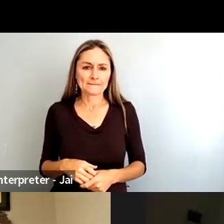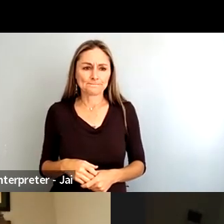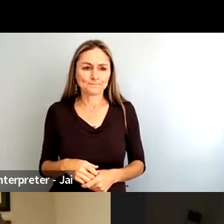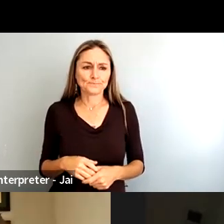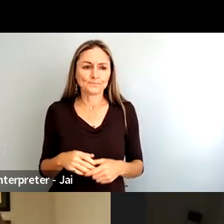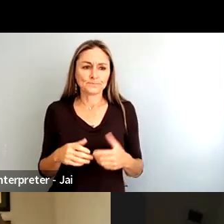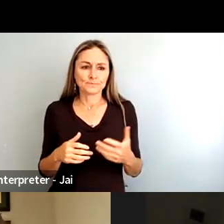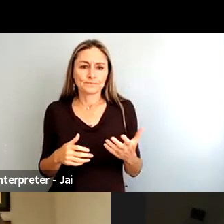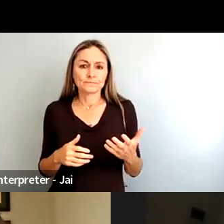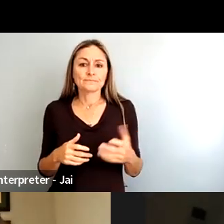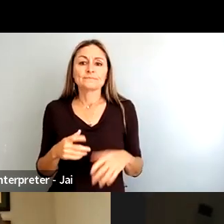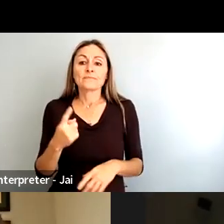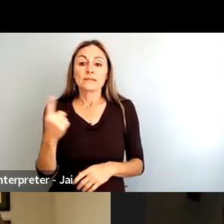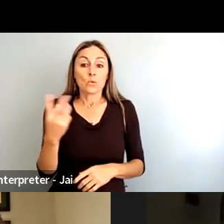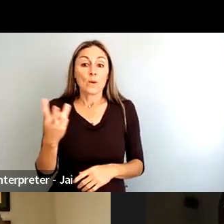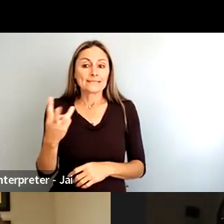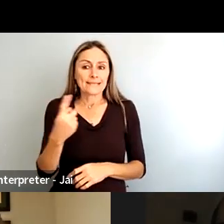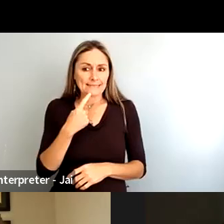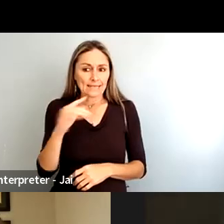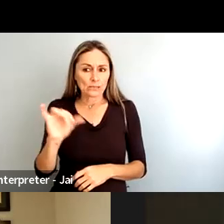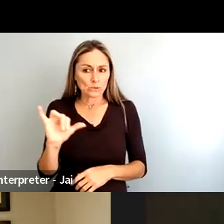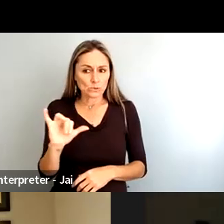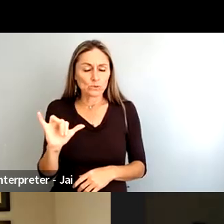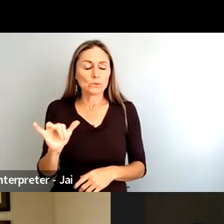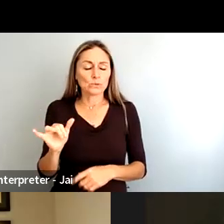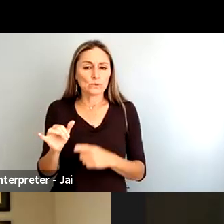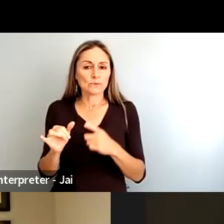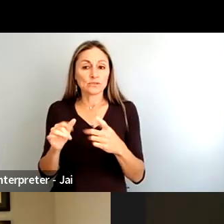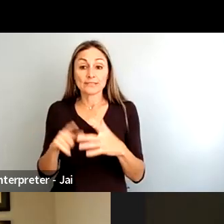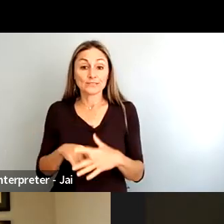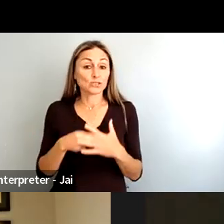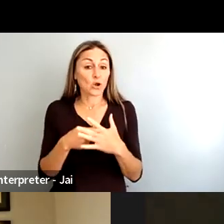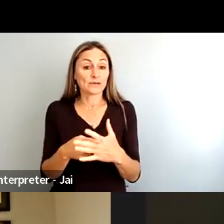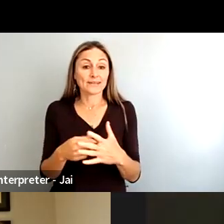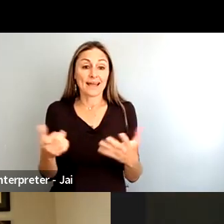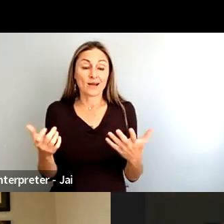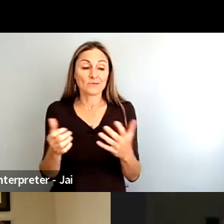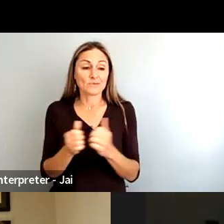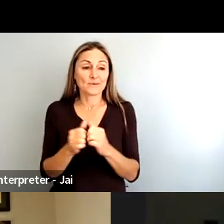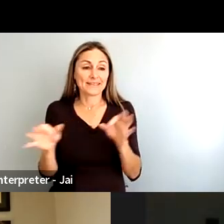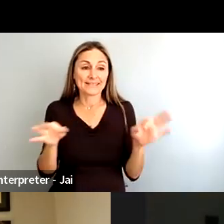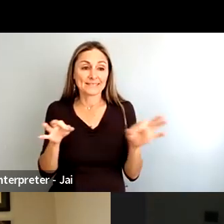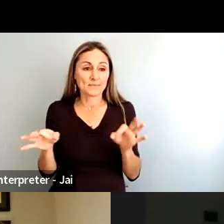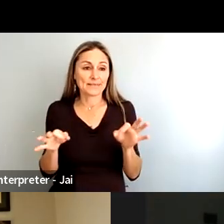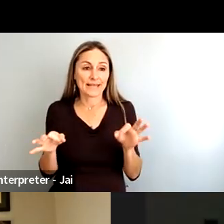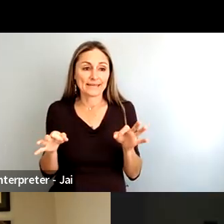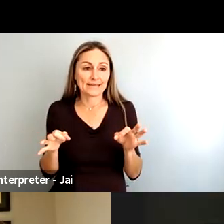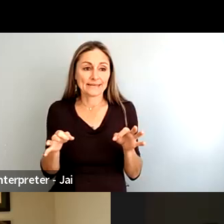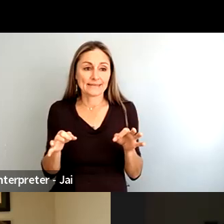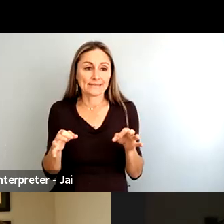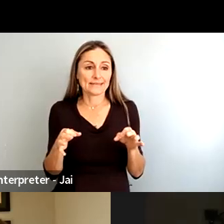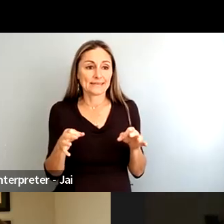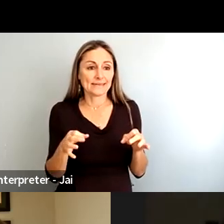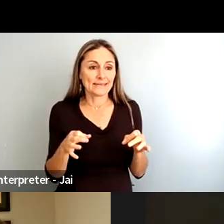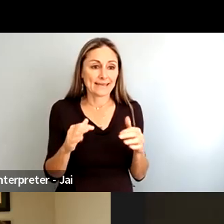something that Wednesday said too is kind of starting off with just explaining how